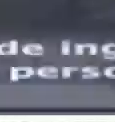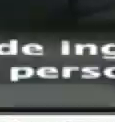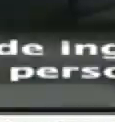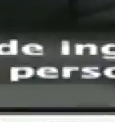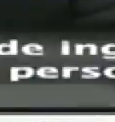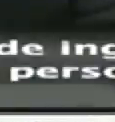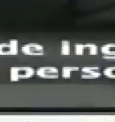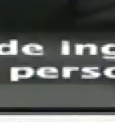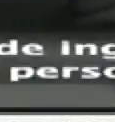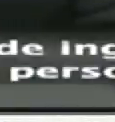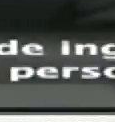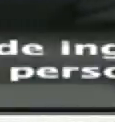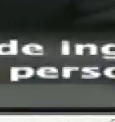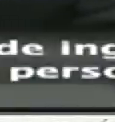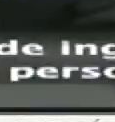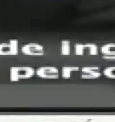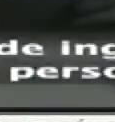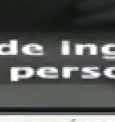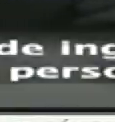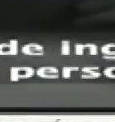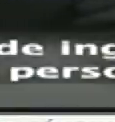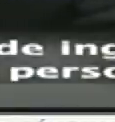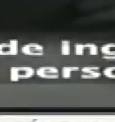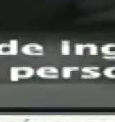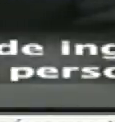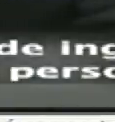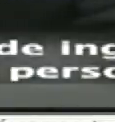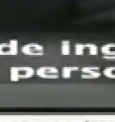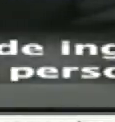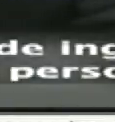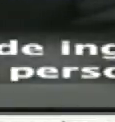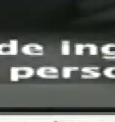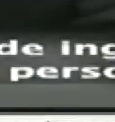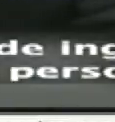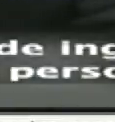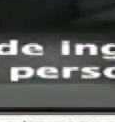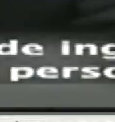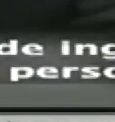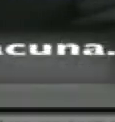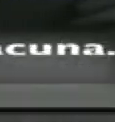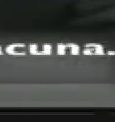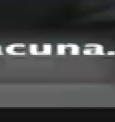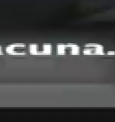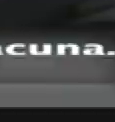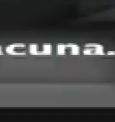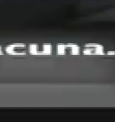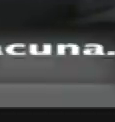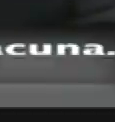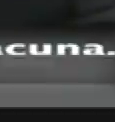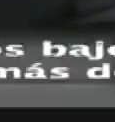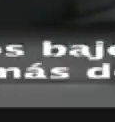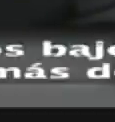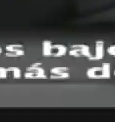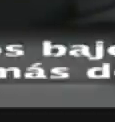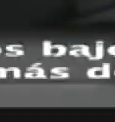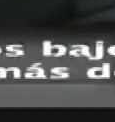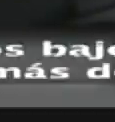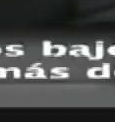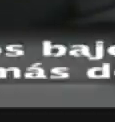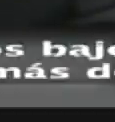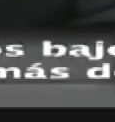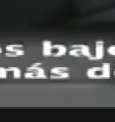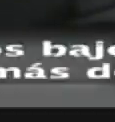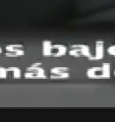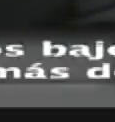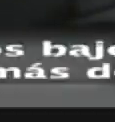País sobre in high income countries, almost one in four people has received a vaccine. In low